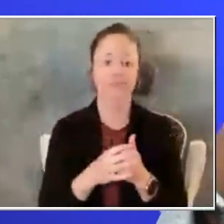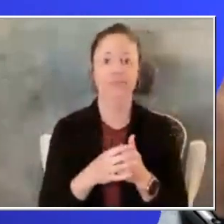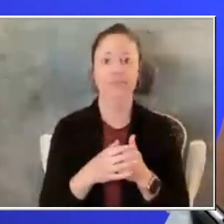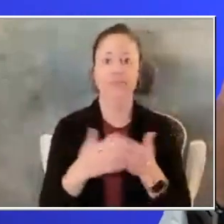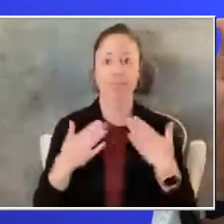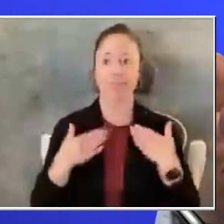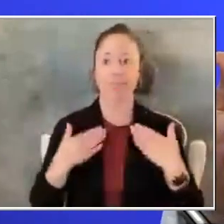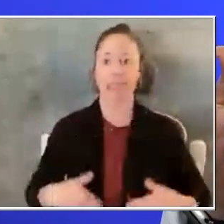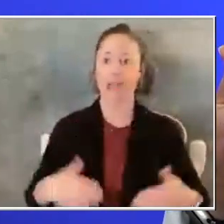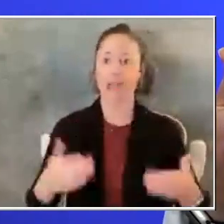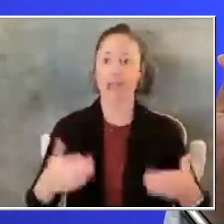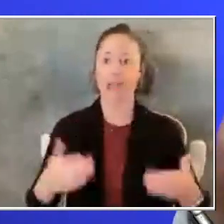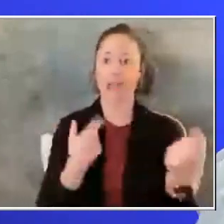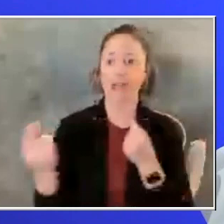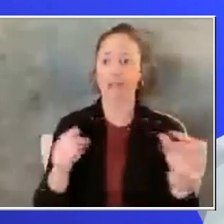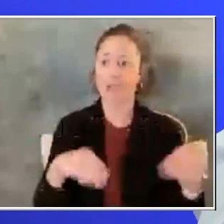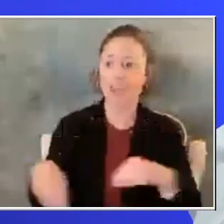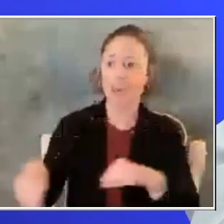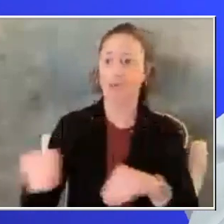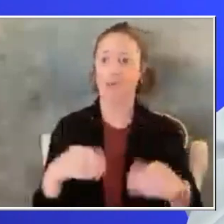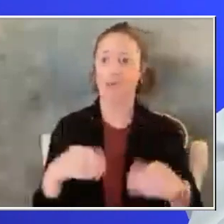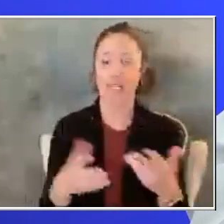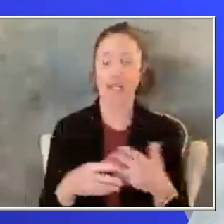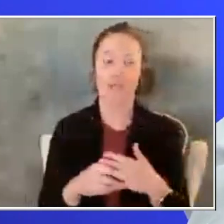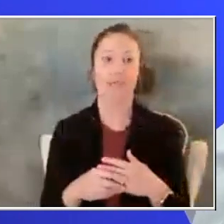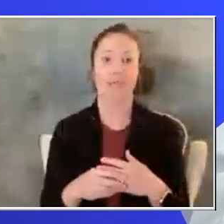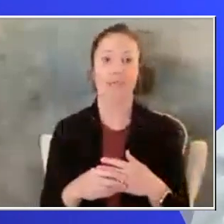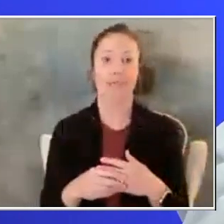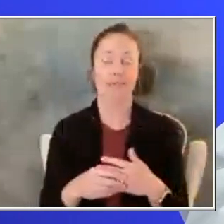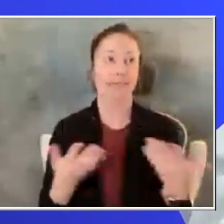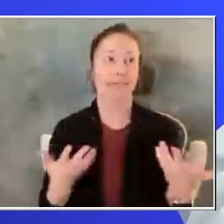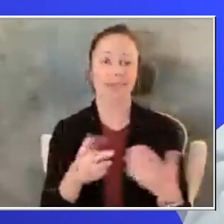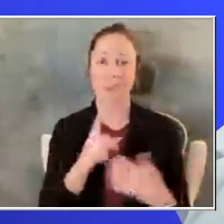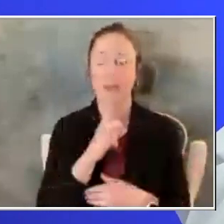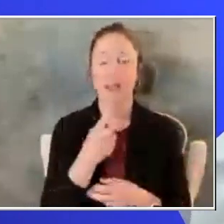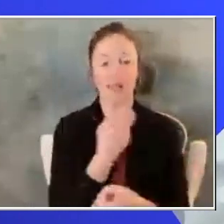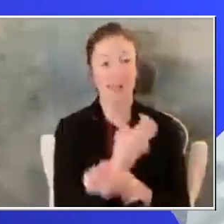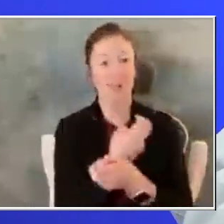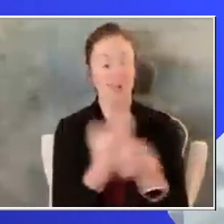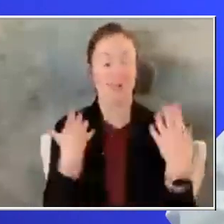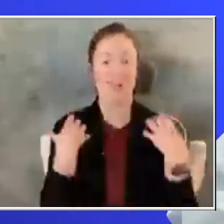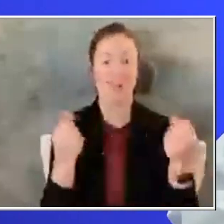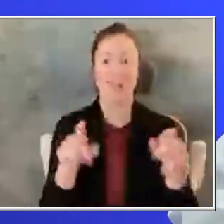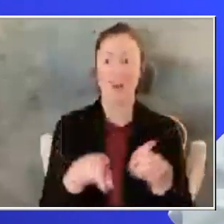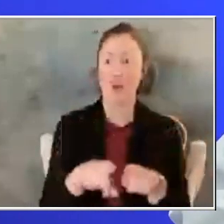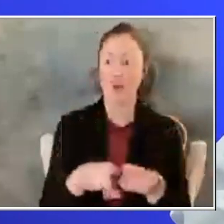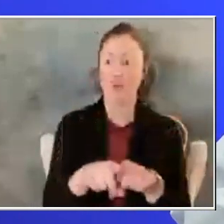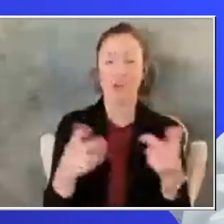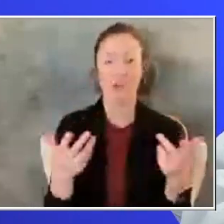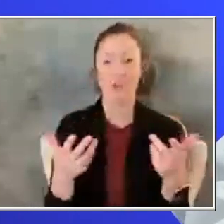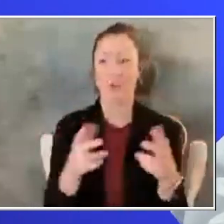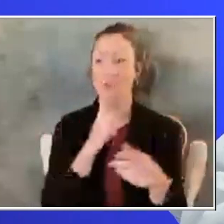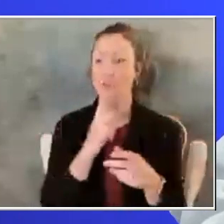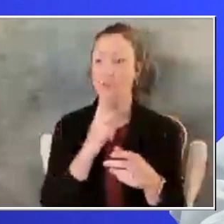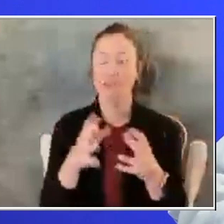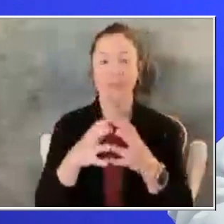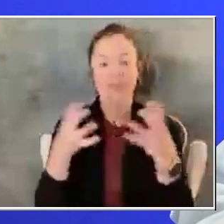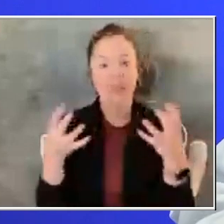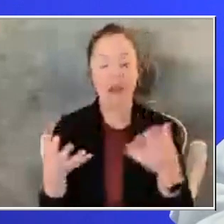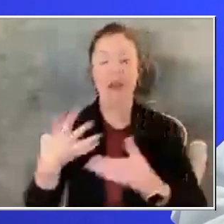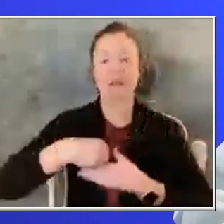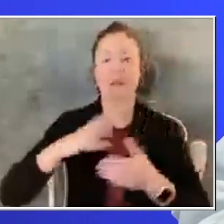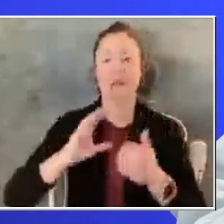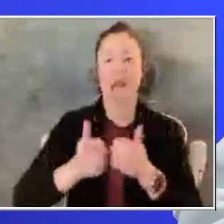always come here and I talk about moving our bodies. So bone health also has a huge component of how our bodies